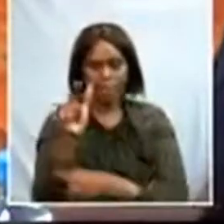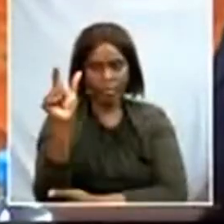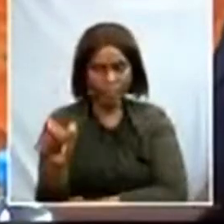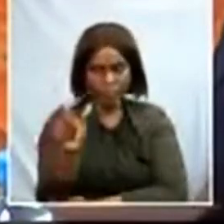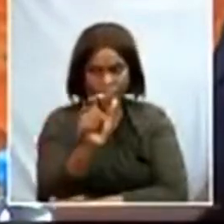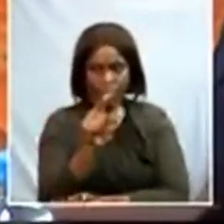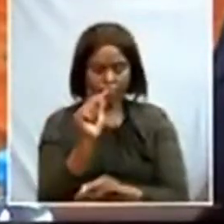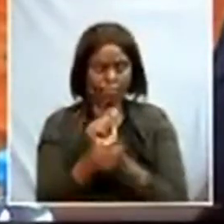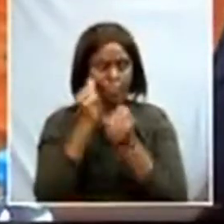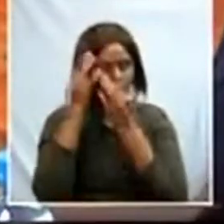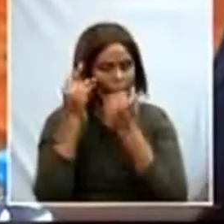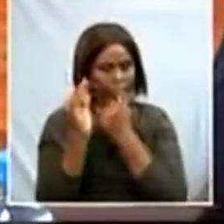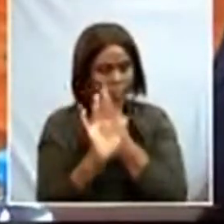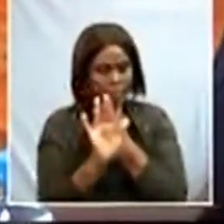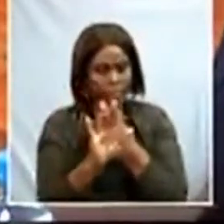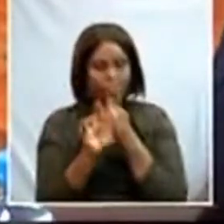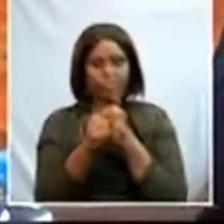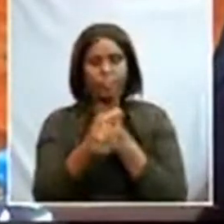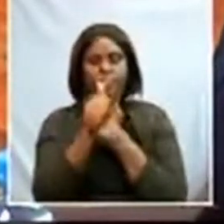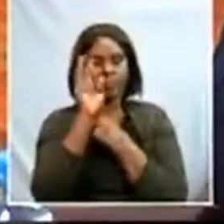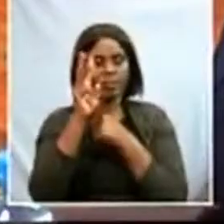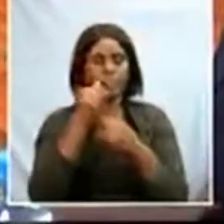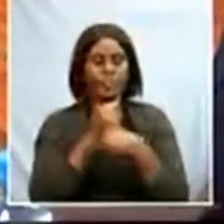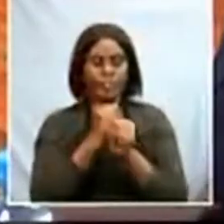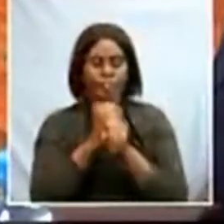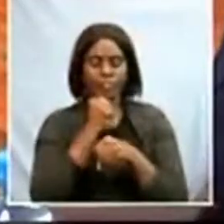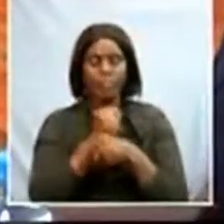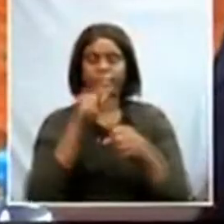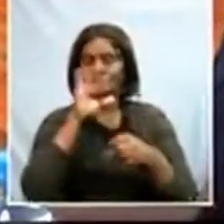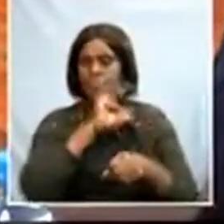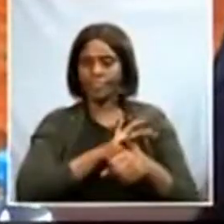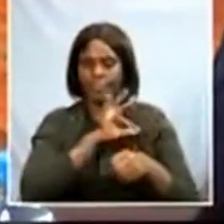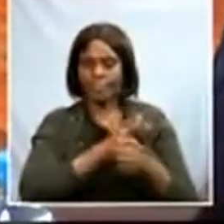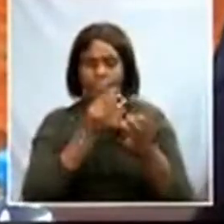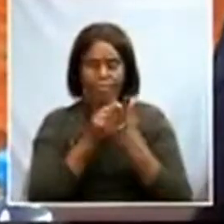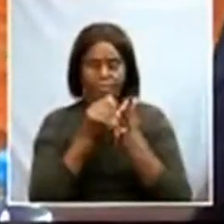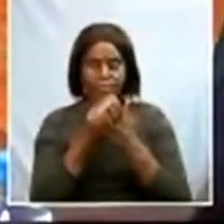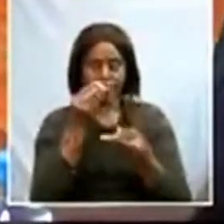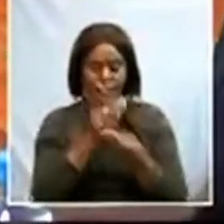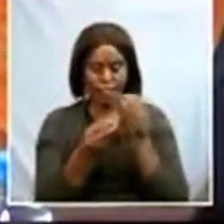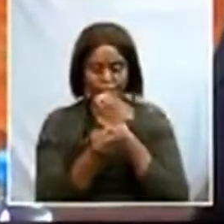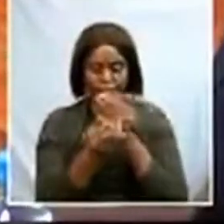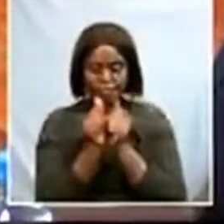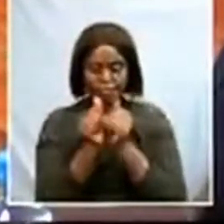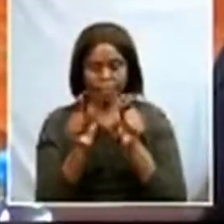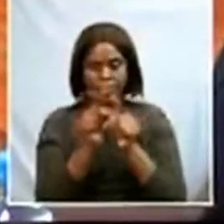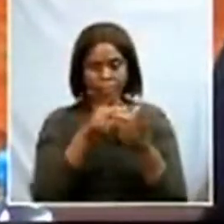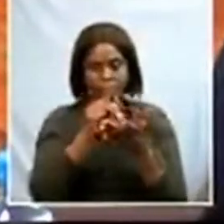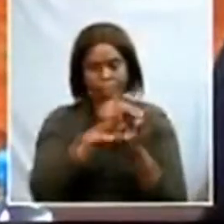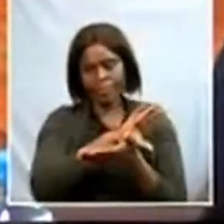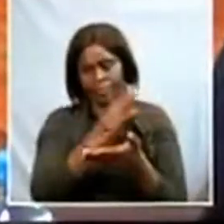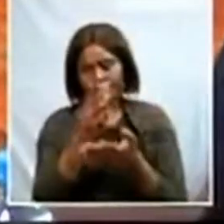with the hope that they will make desired profits to put together and repay the loans.